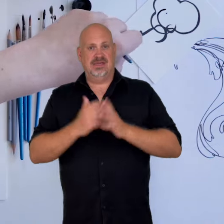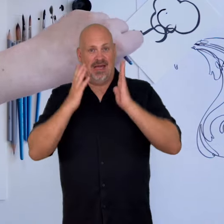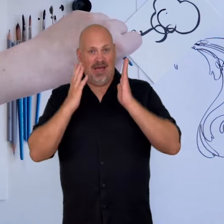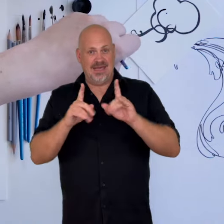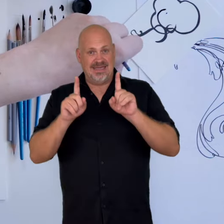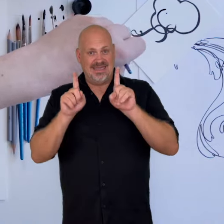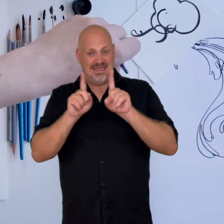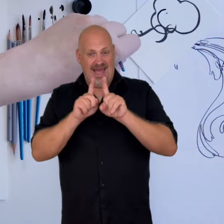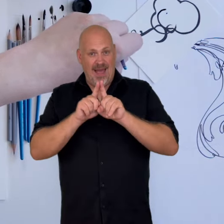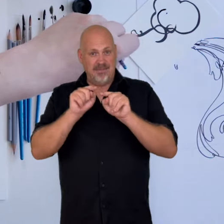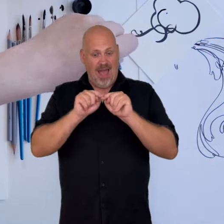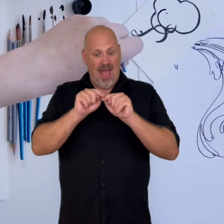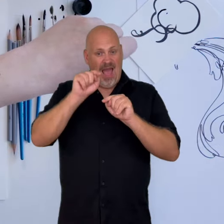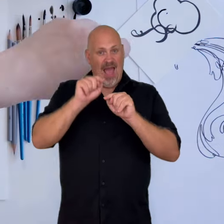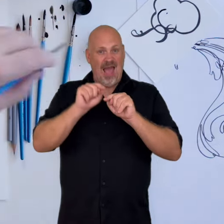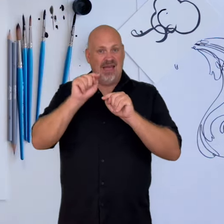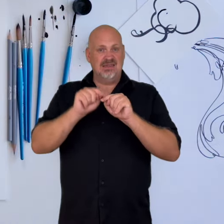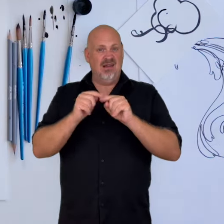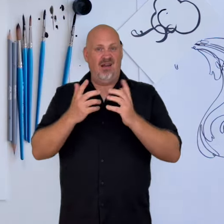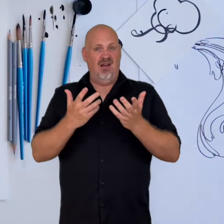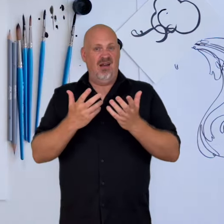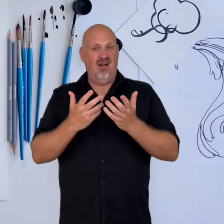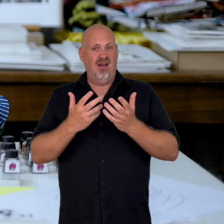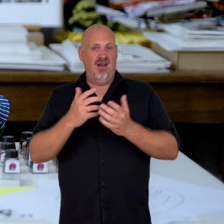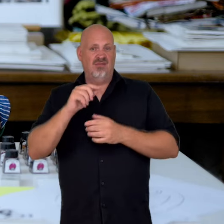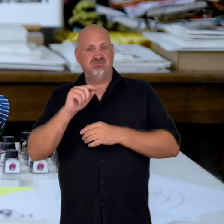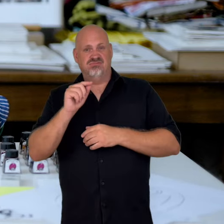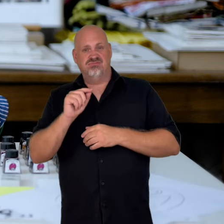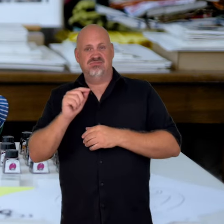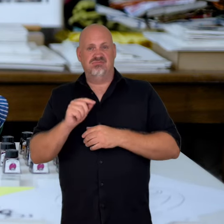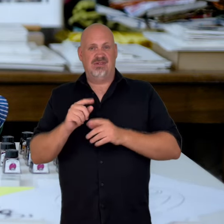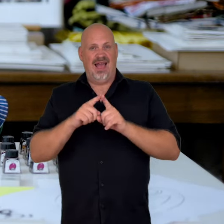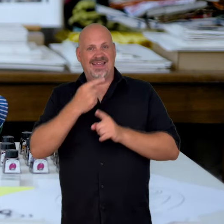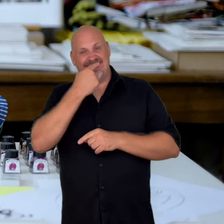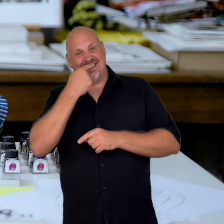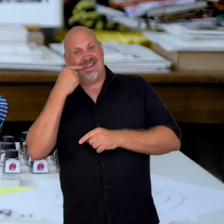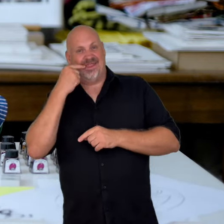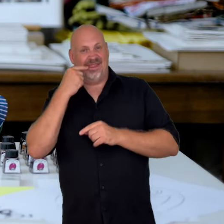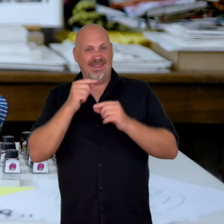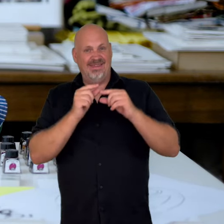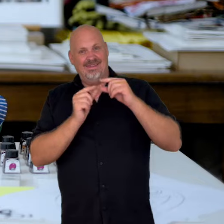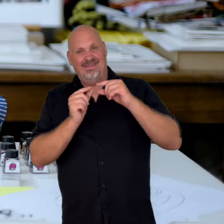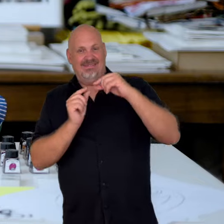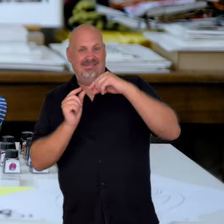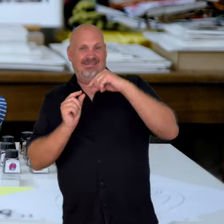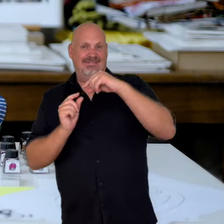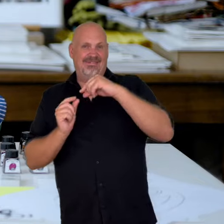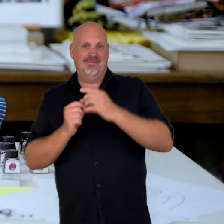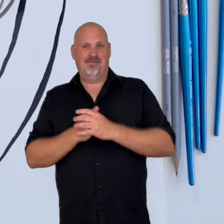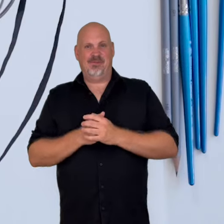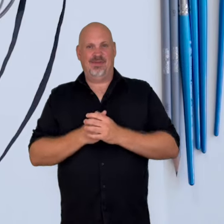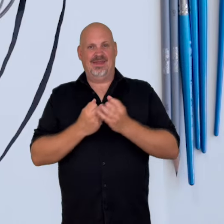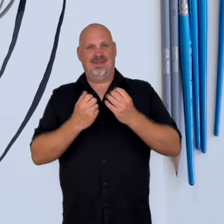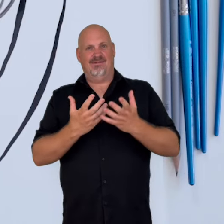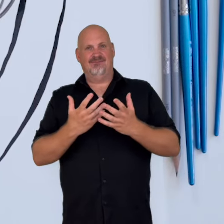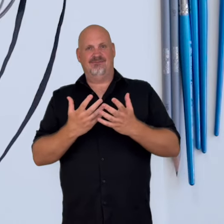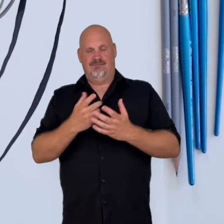and do some elements that are very, very simple in their repeat.